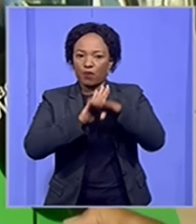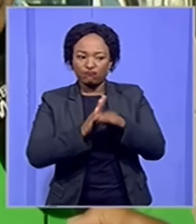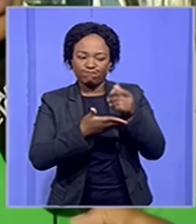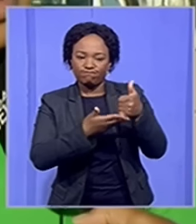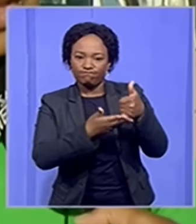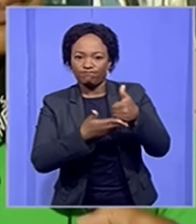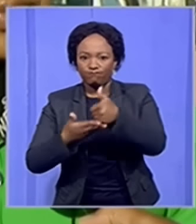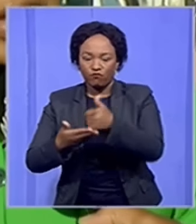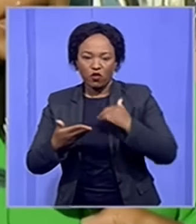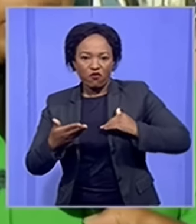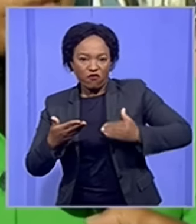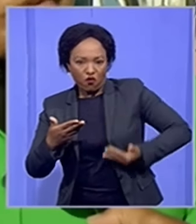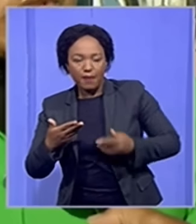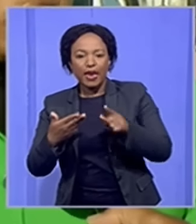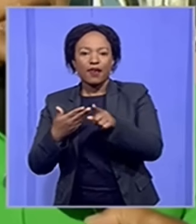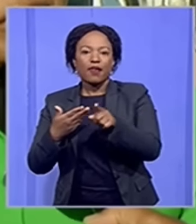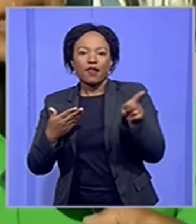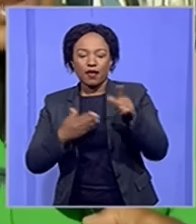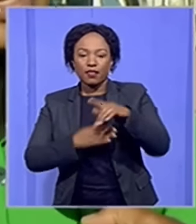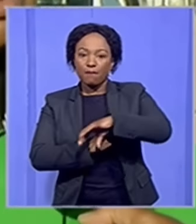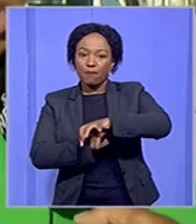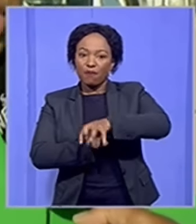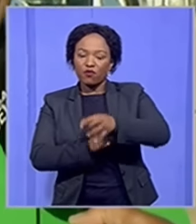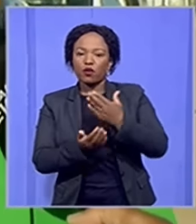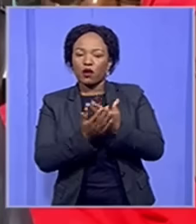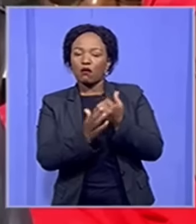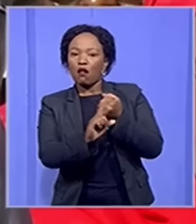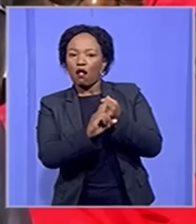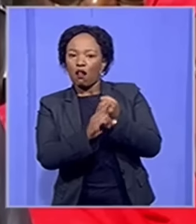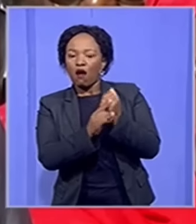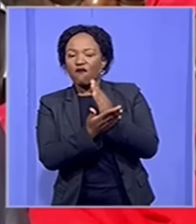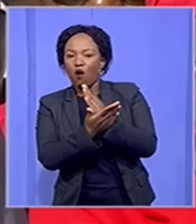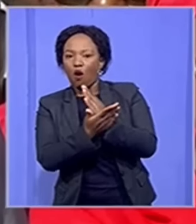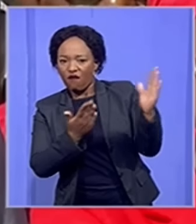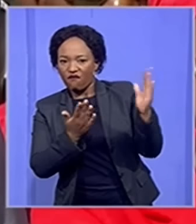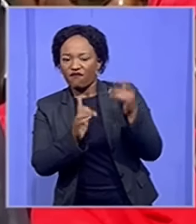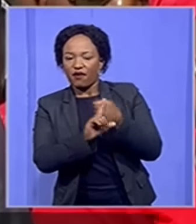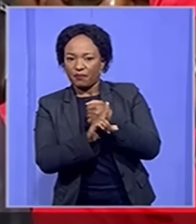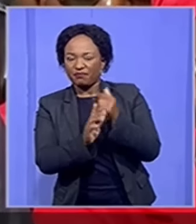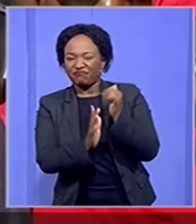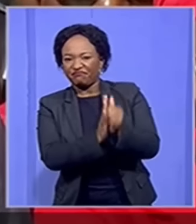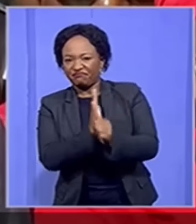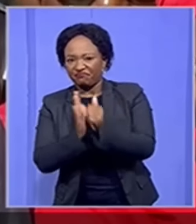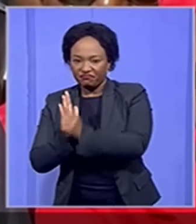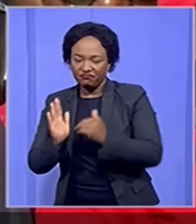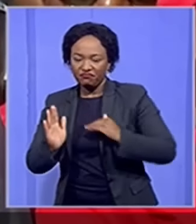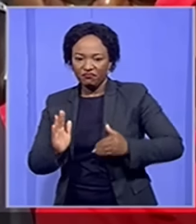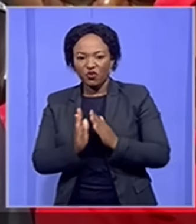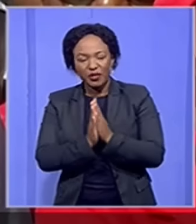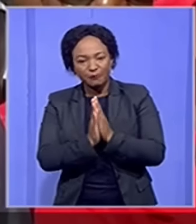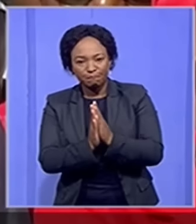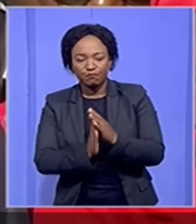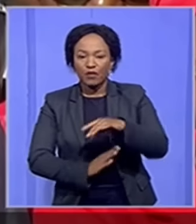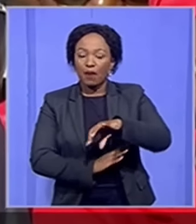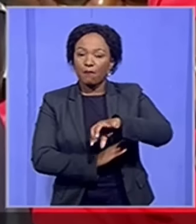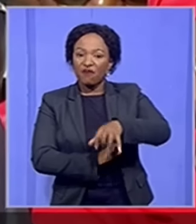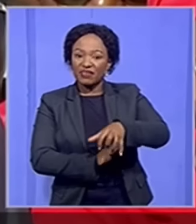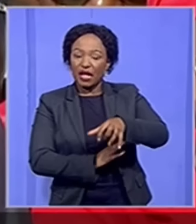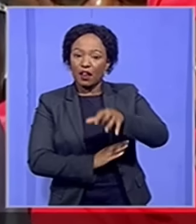our women in the province to alleviate poverty. We're appealing to the provincial commissioner to make sure that that